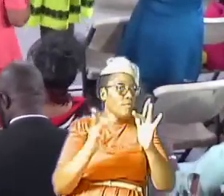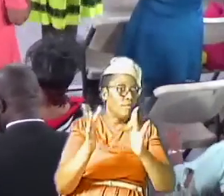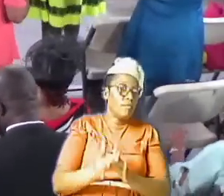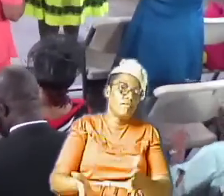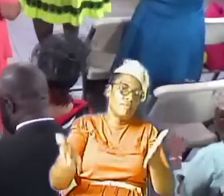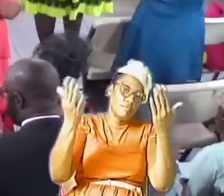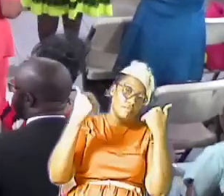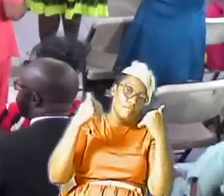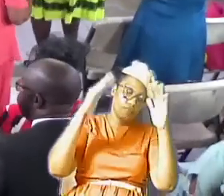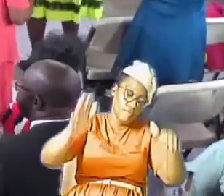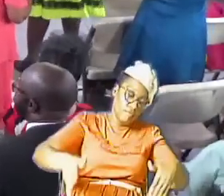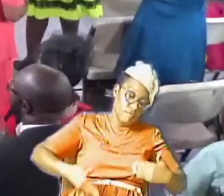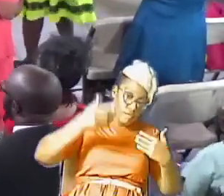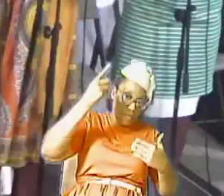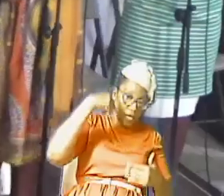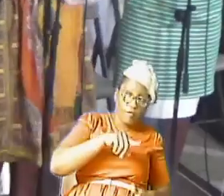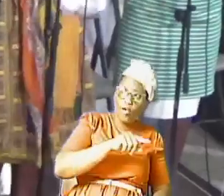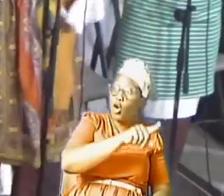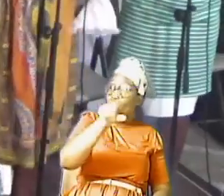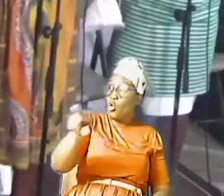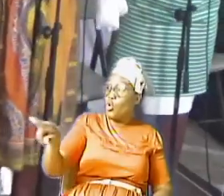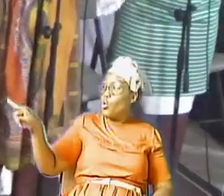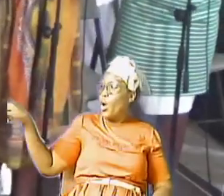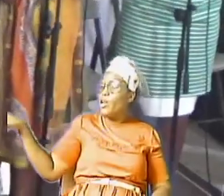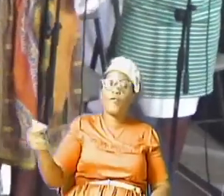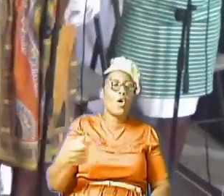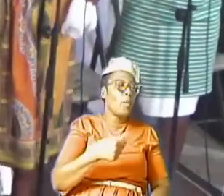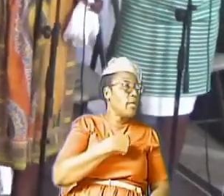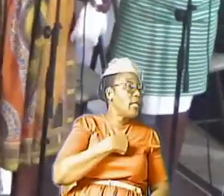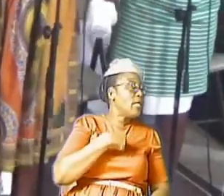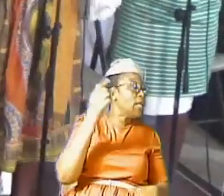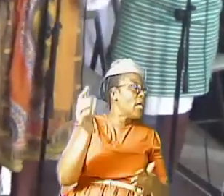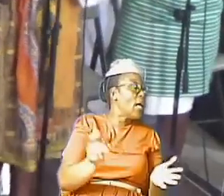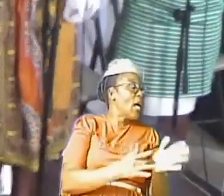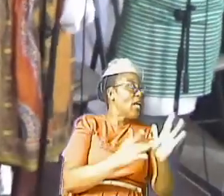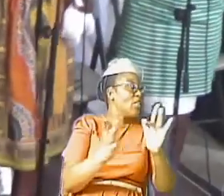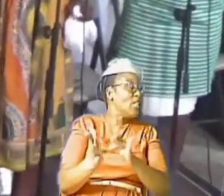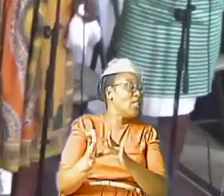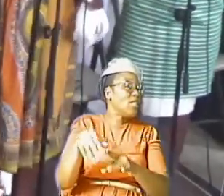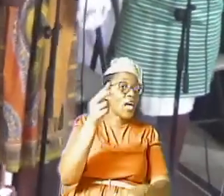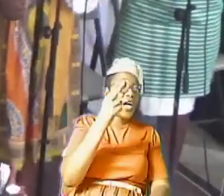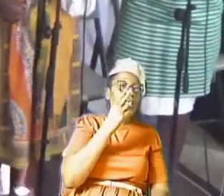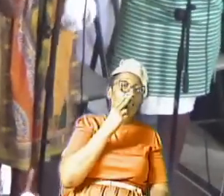on. Oh, he gave his life for you and for me.